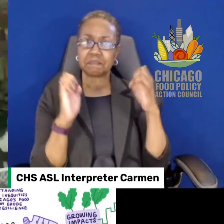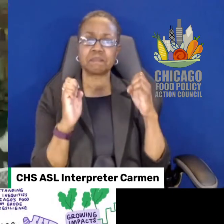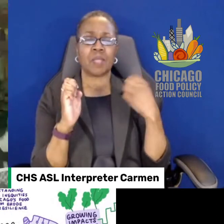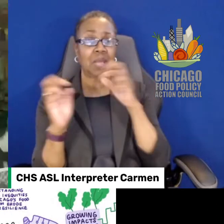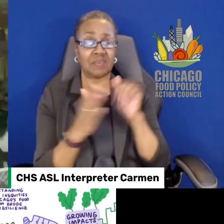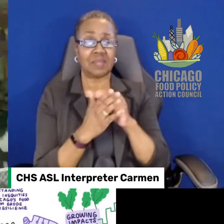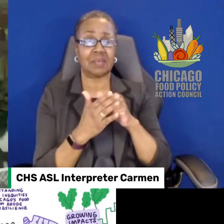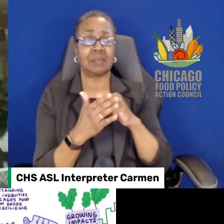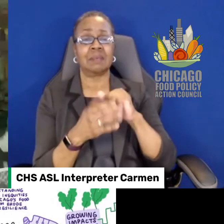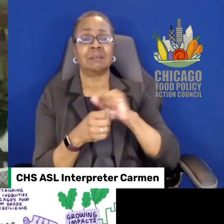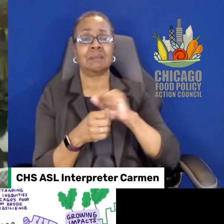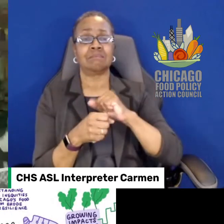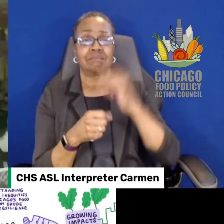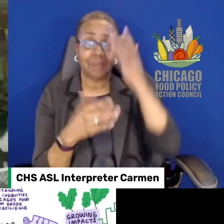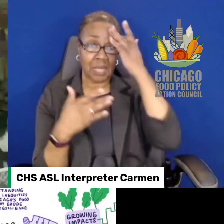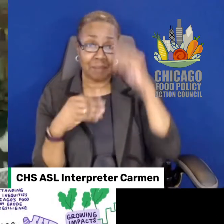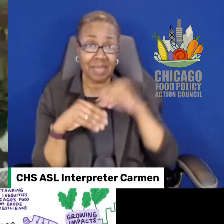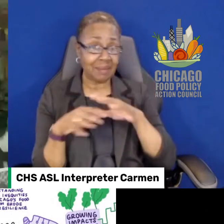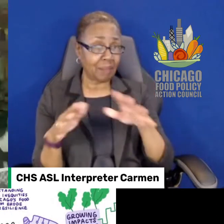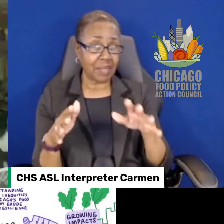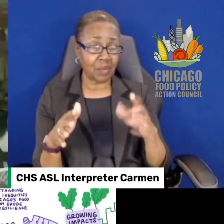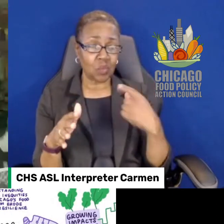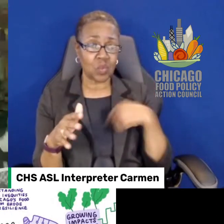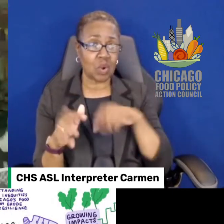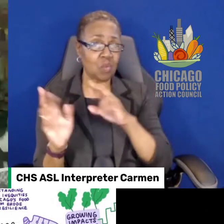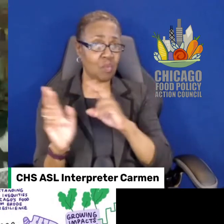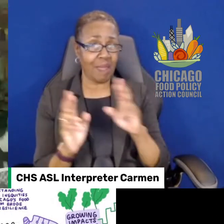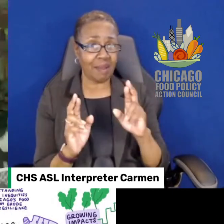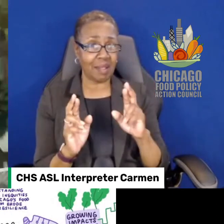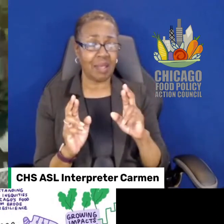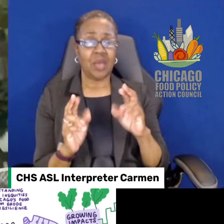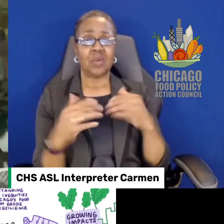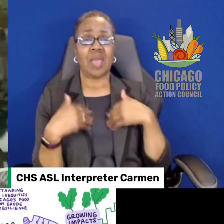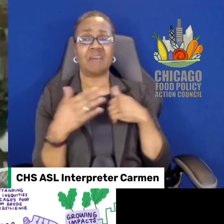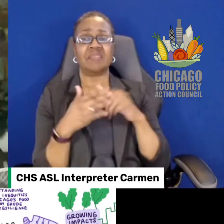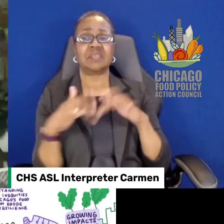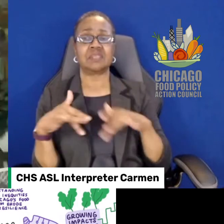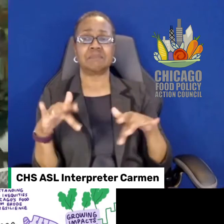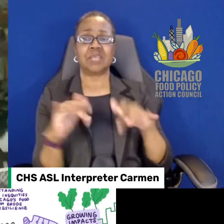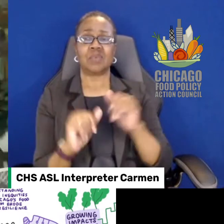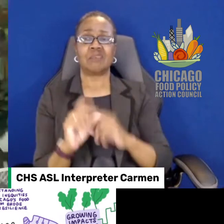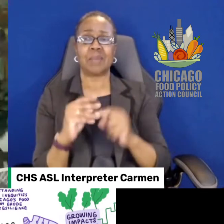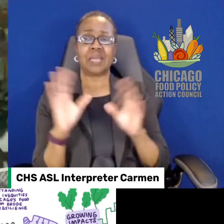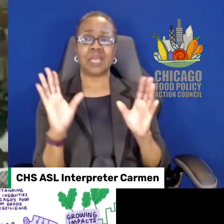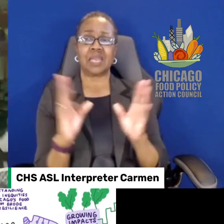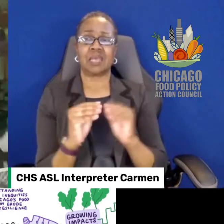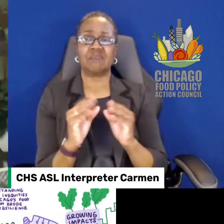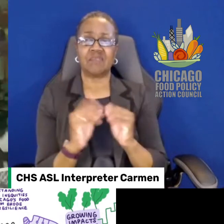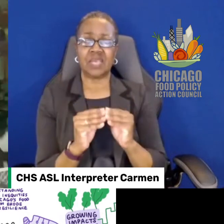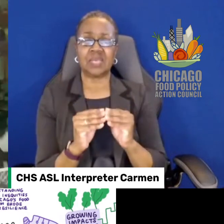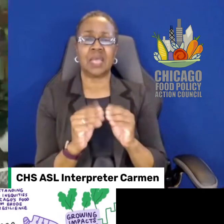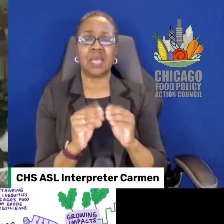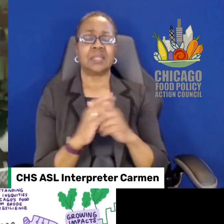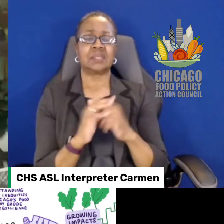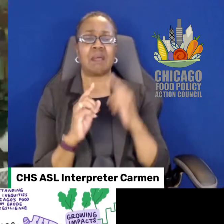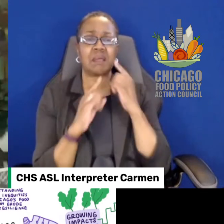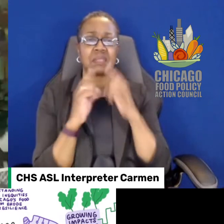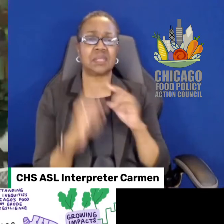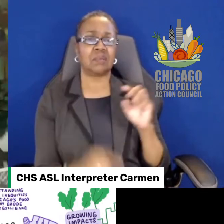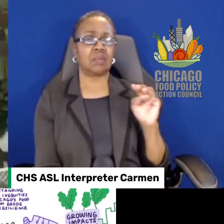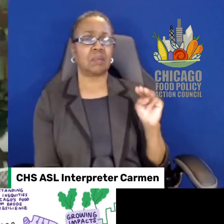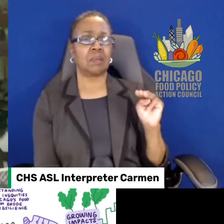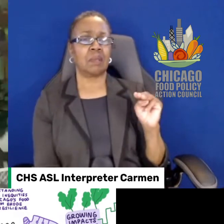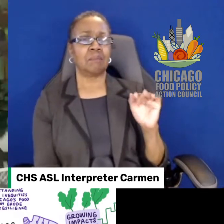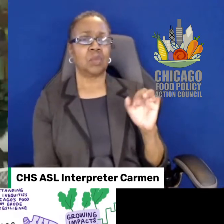pandemic. So to be able to have this space where everybody can convene and begin looking at mutual aid efforts, which were